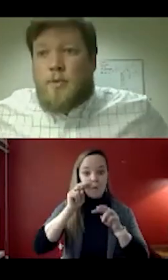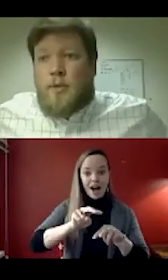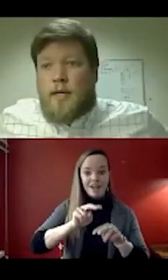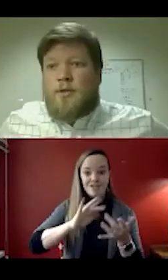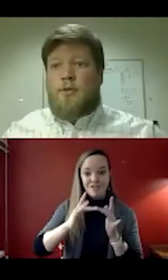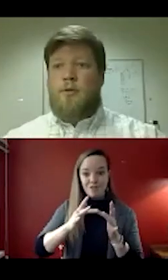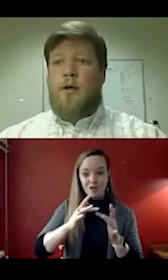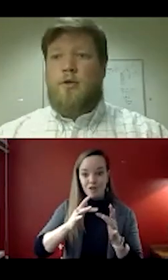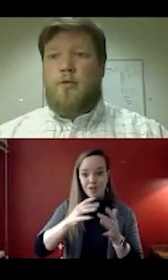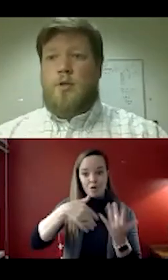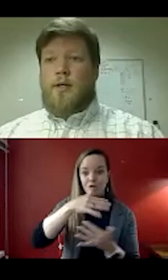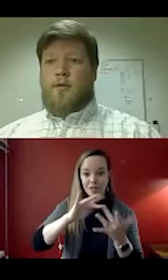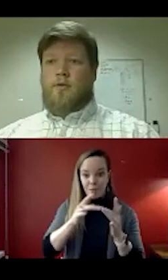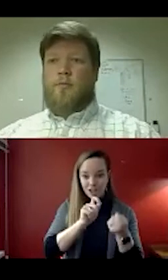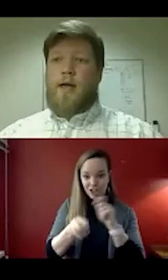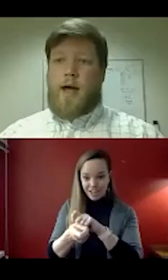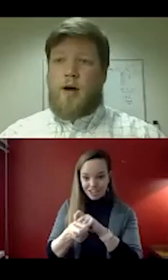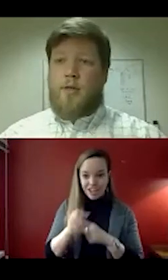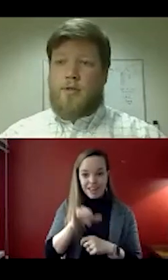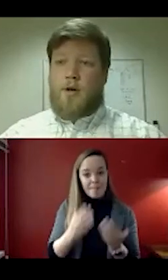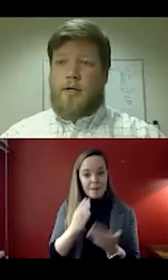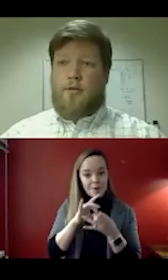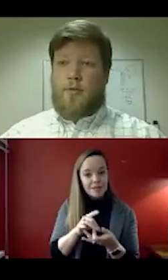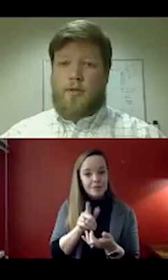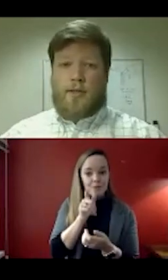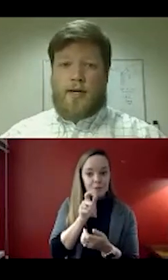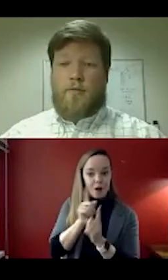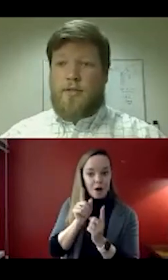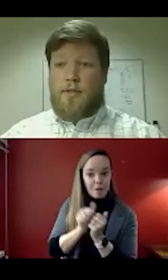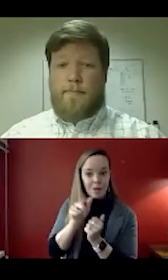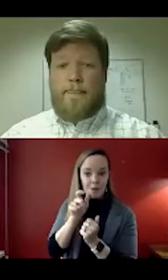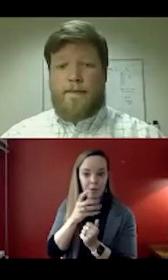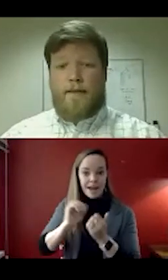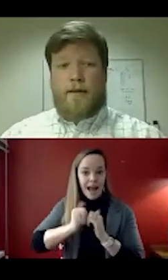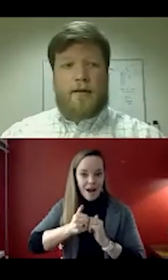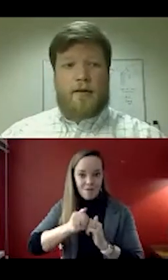might be related to who's talking to whom and how they're talking to each other in that intervention.